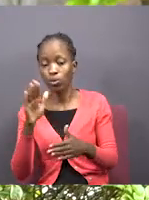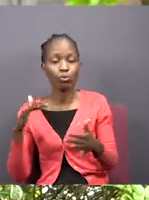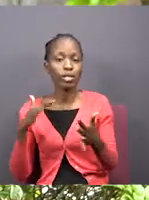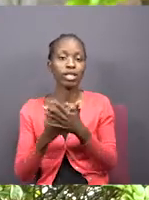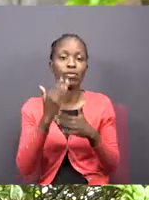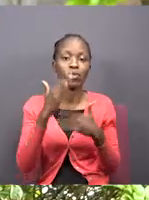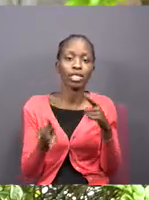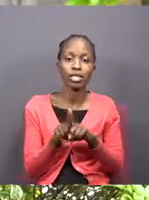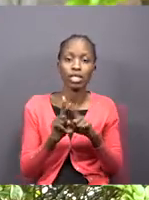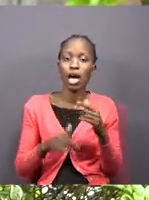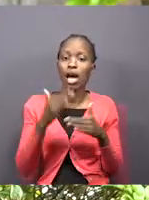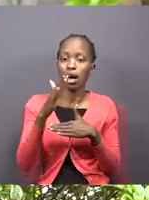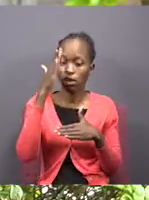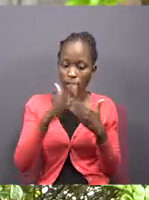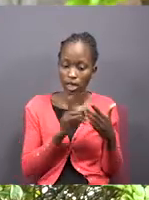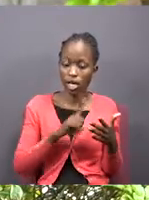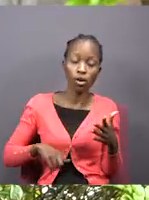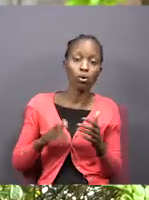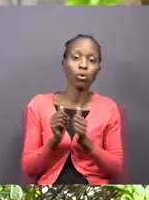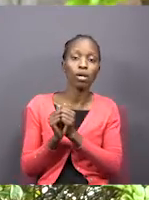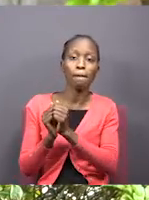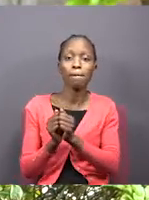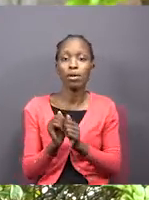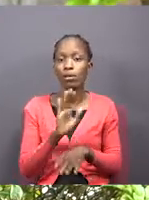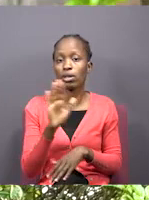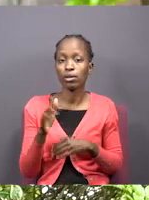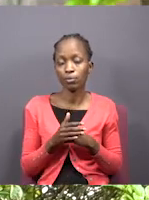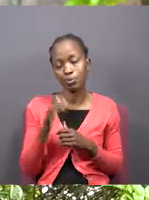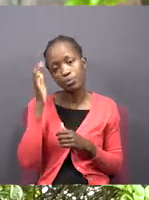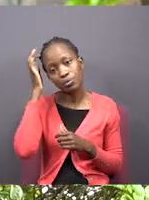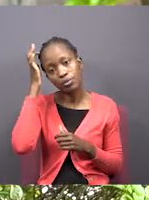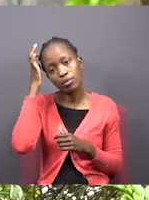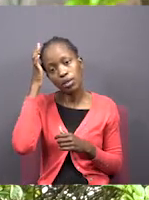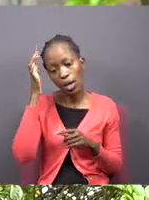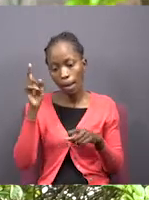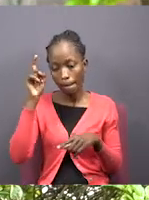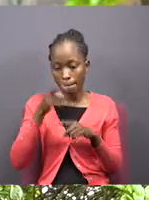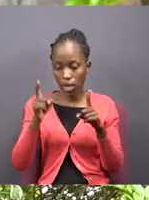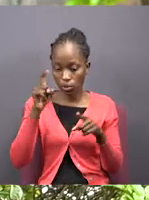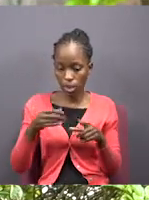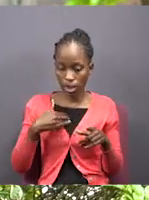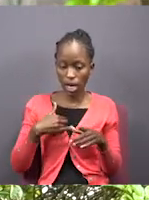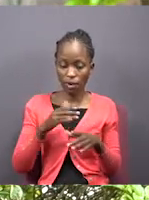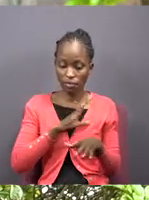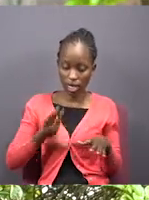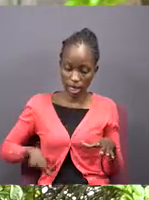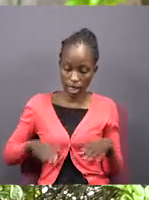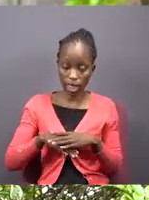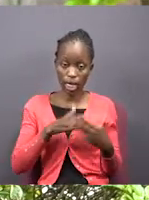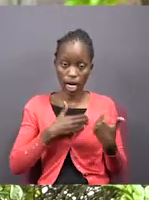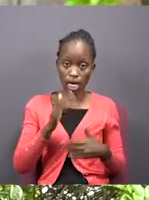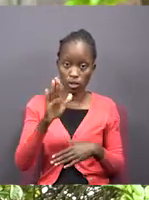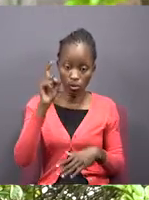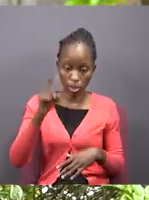end. Even after the end, the Lord is going to be with you. But you must have Christ in your heart. You must have